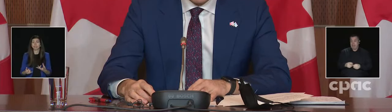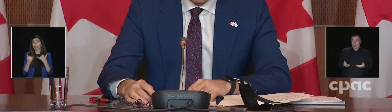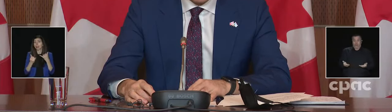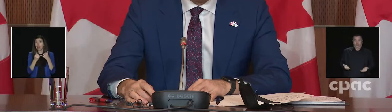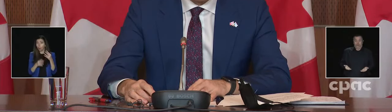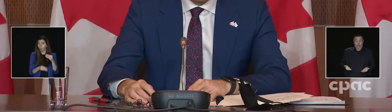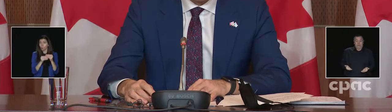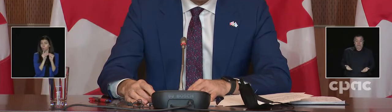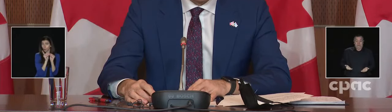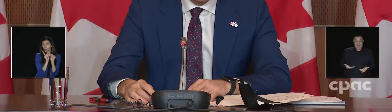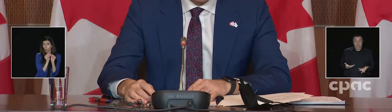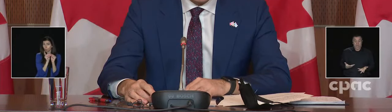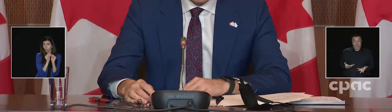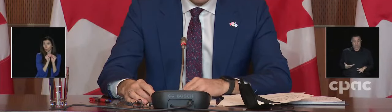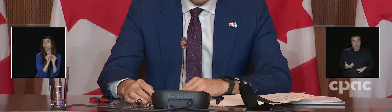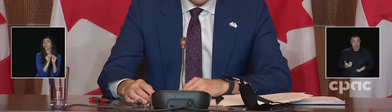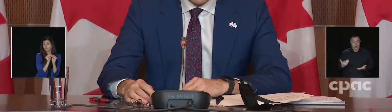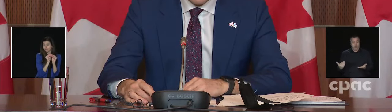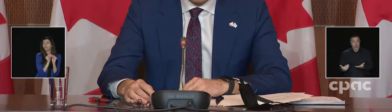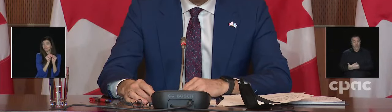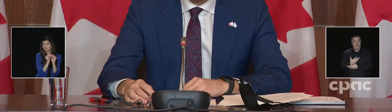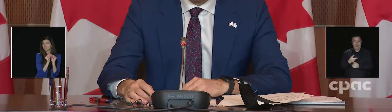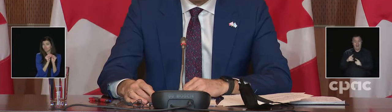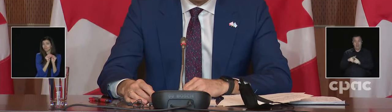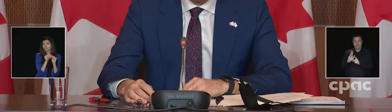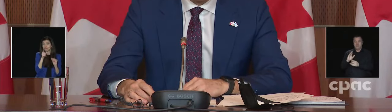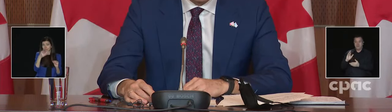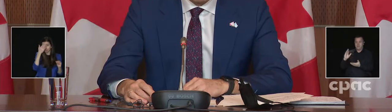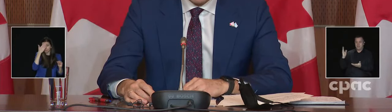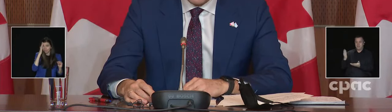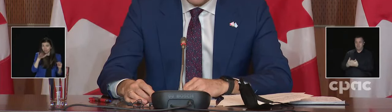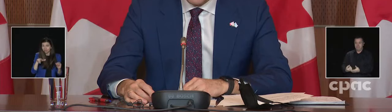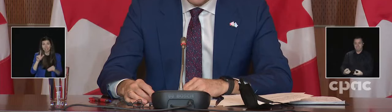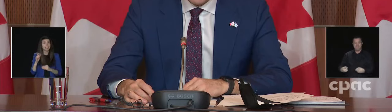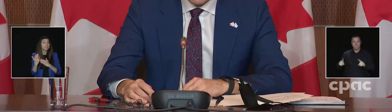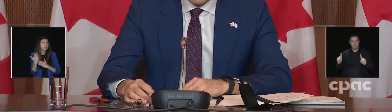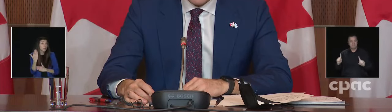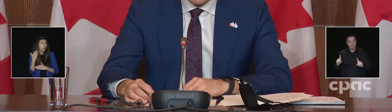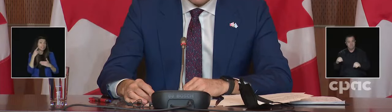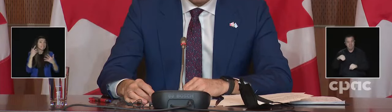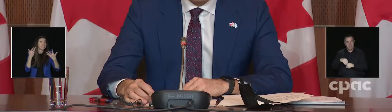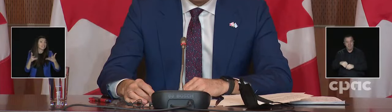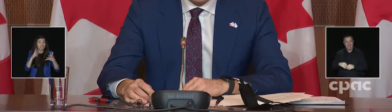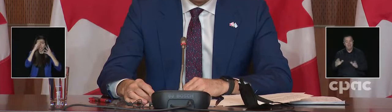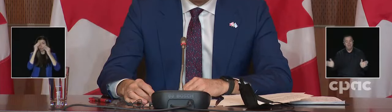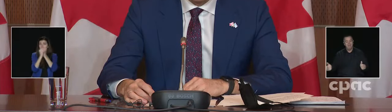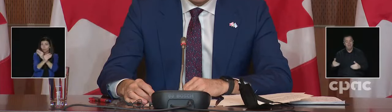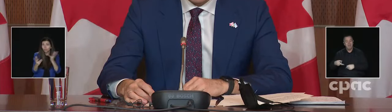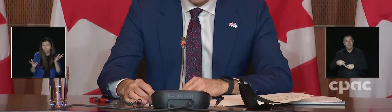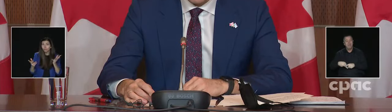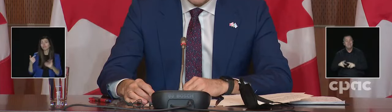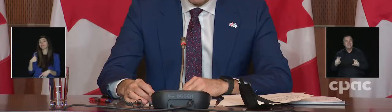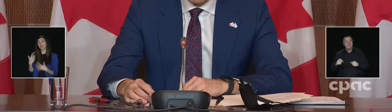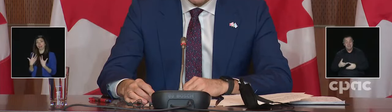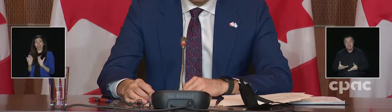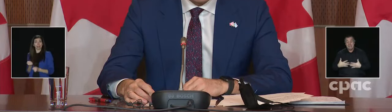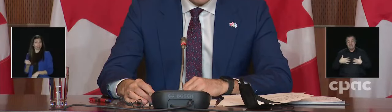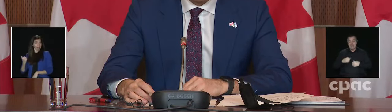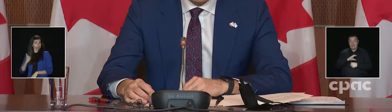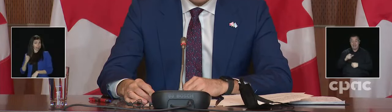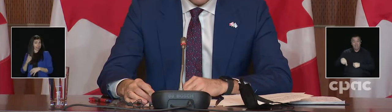tool in our pandemic toolkit. As you know, this morning, Health Canada authorized Pfizer's